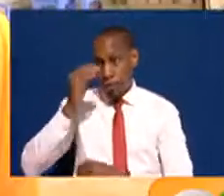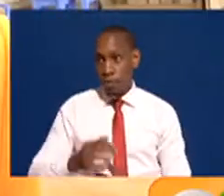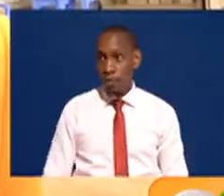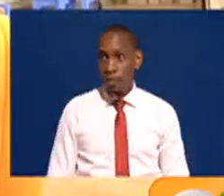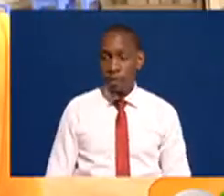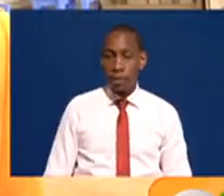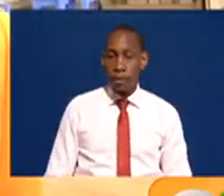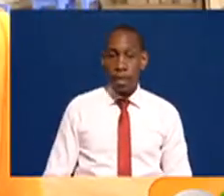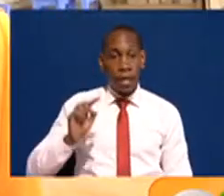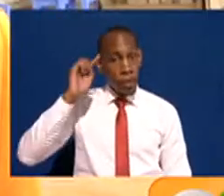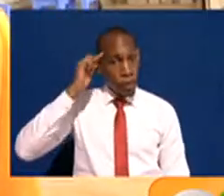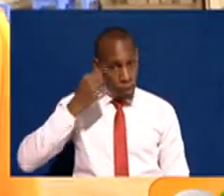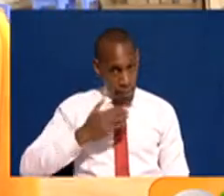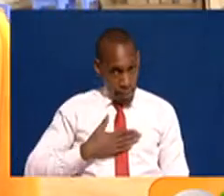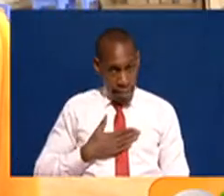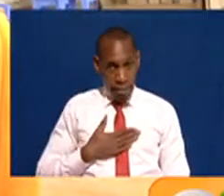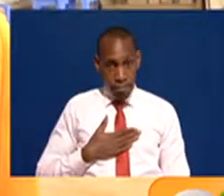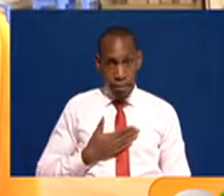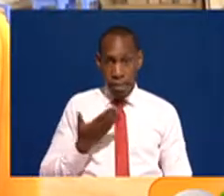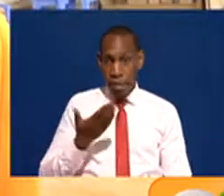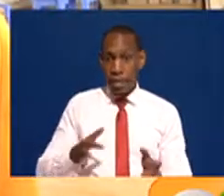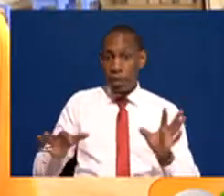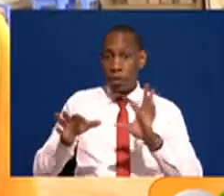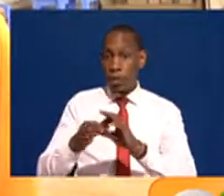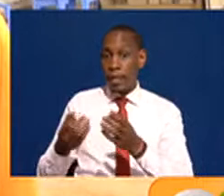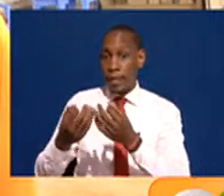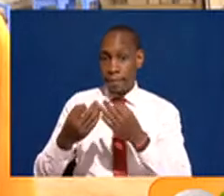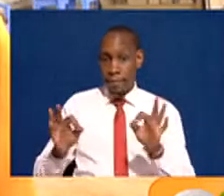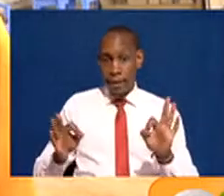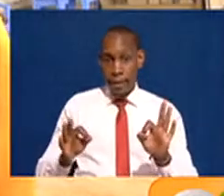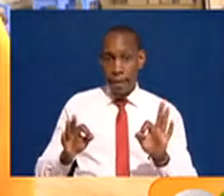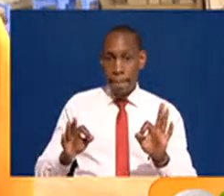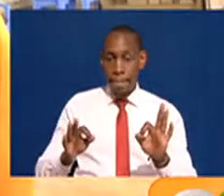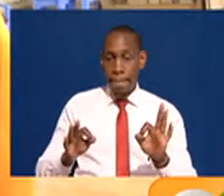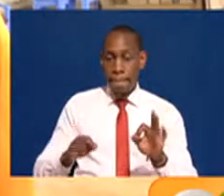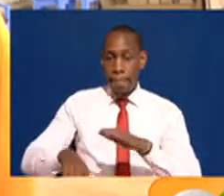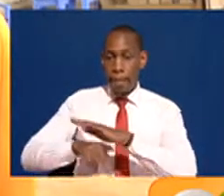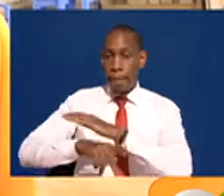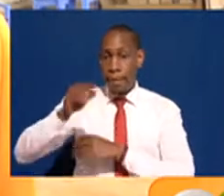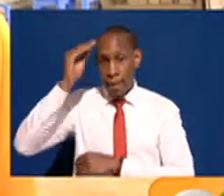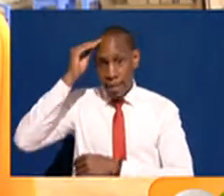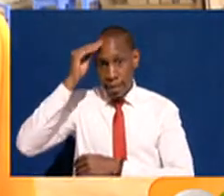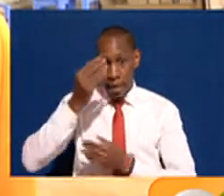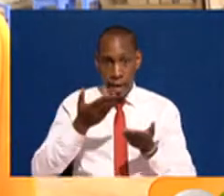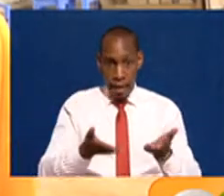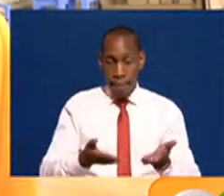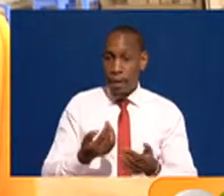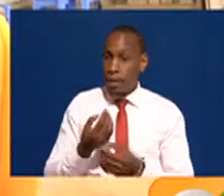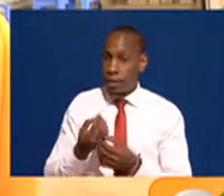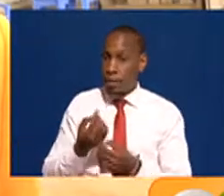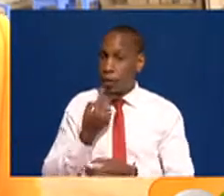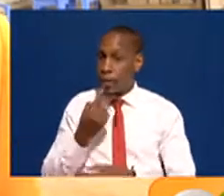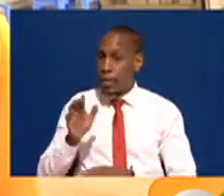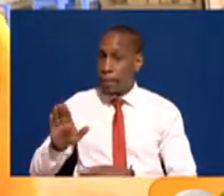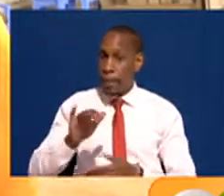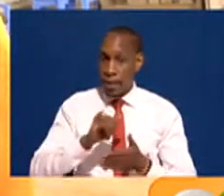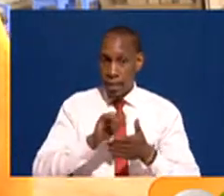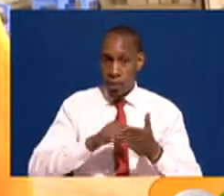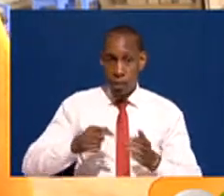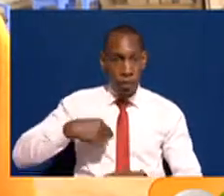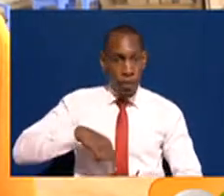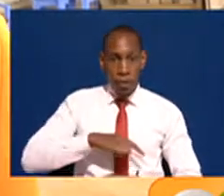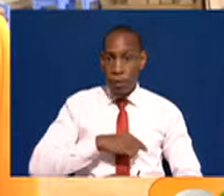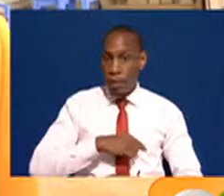I think it's something to do with the free primary education. And here we have told them that as we